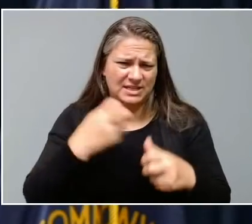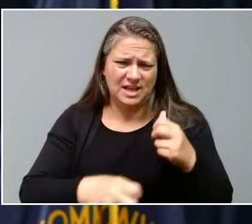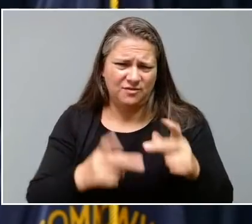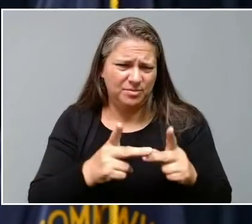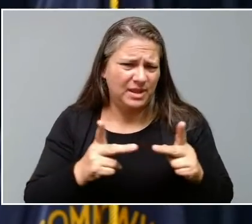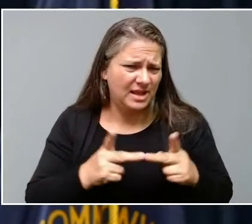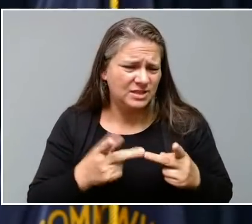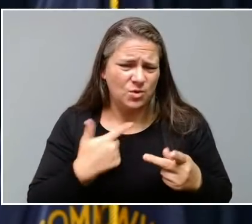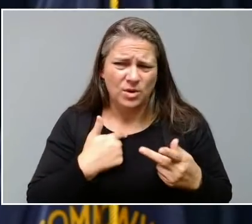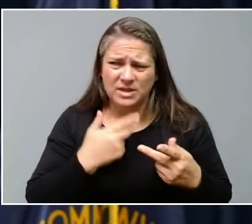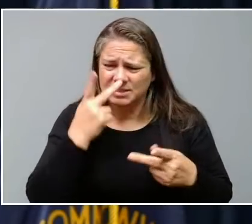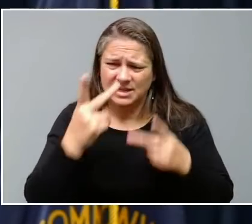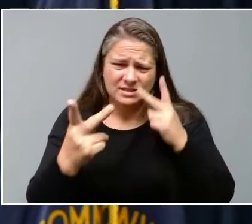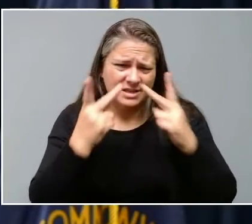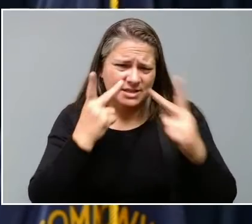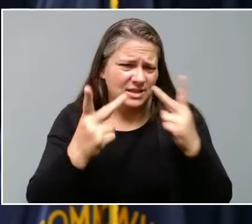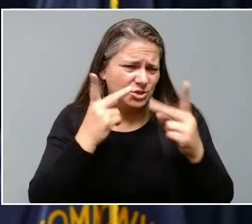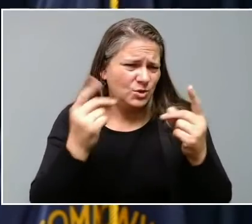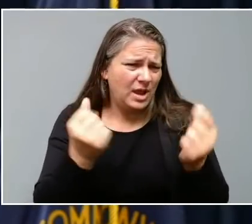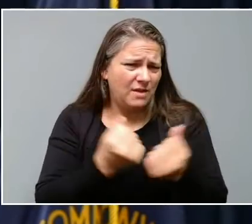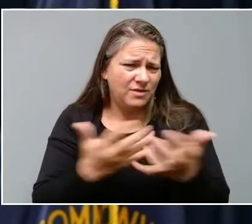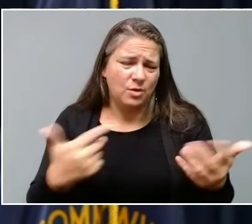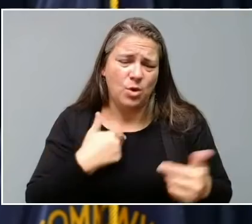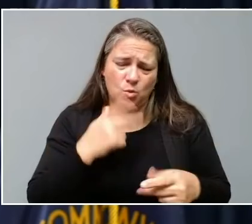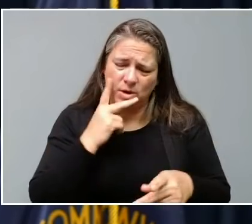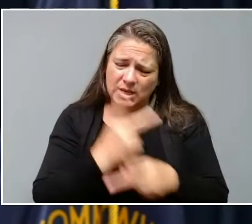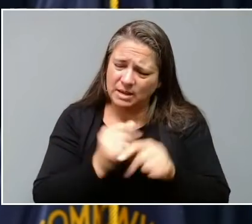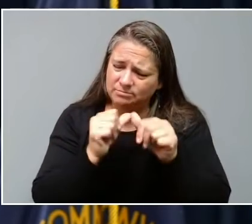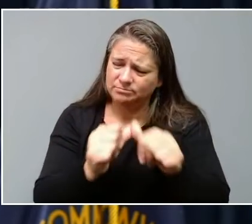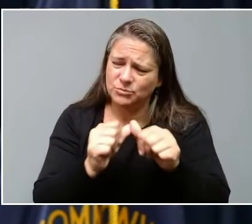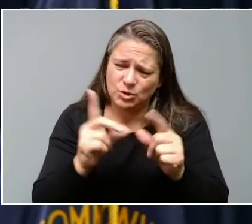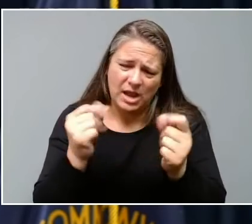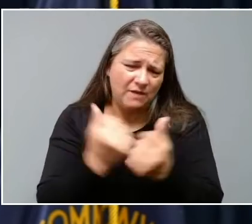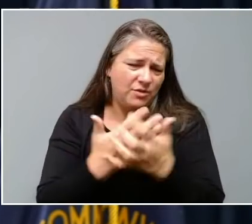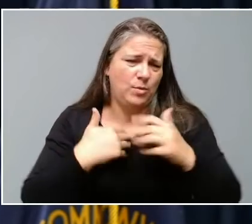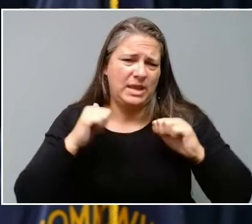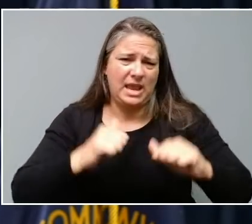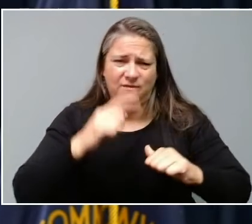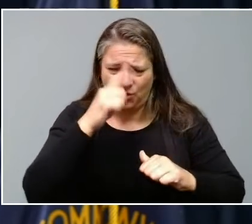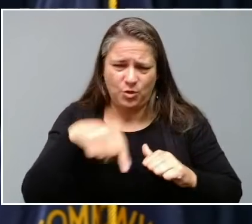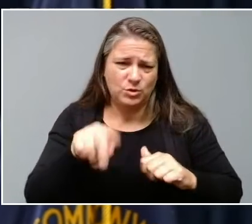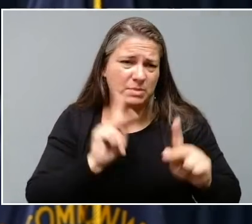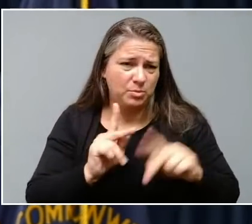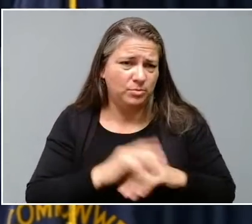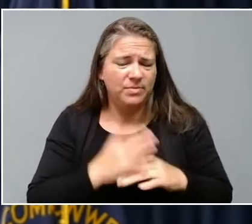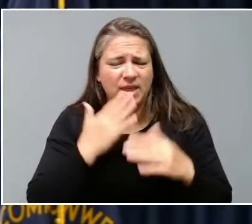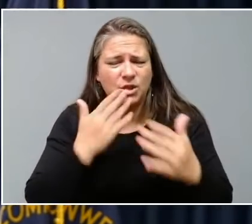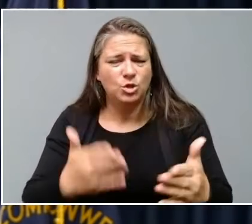are seeing. But we'll continue to push through. We'll continue to do everything we can for those residents. Thanks.